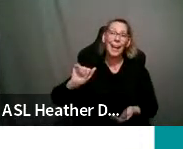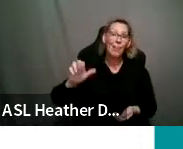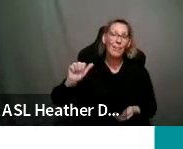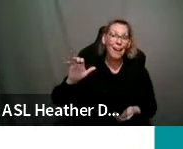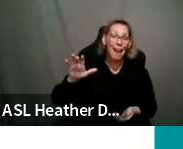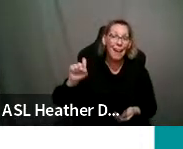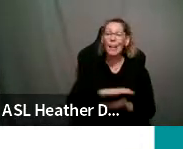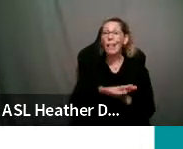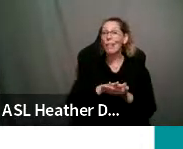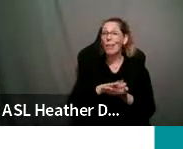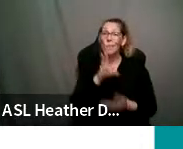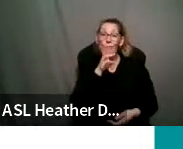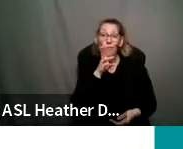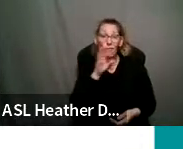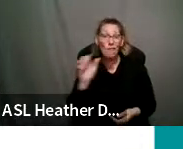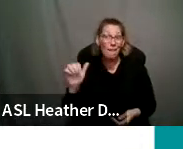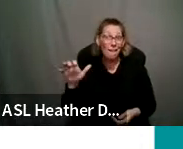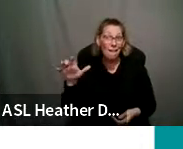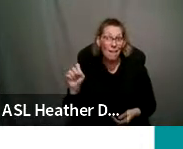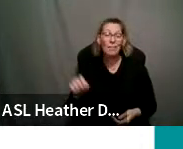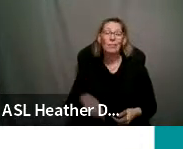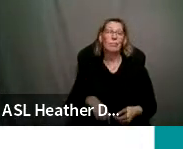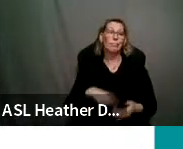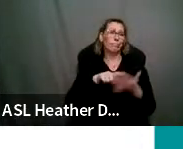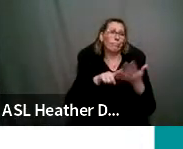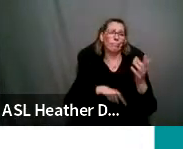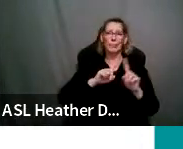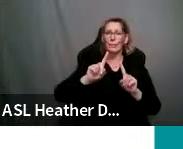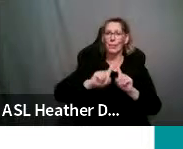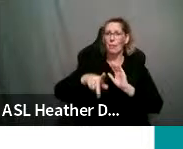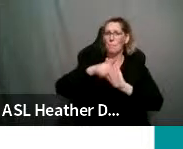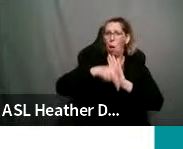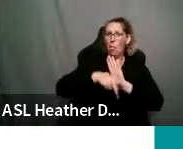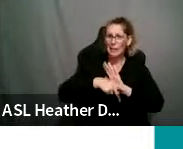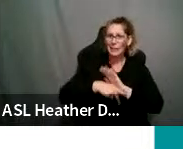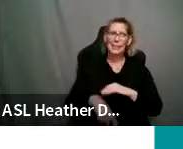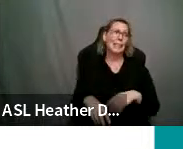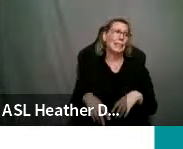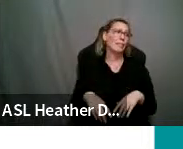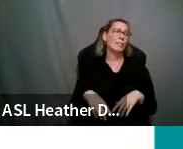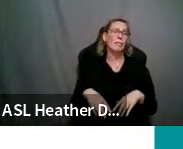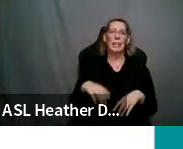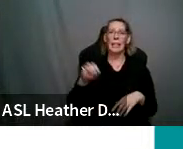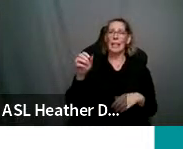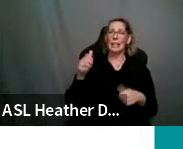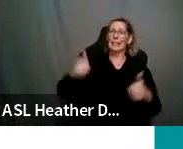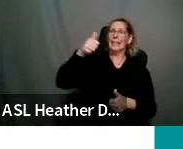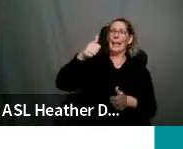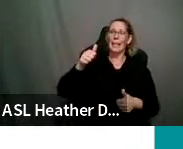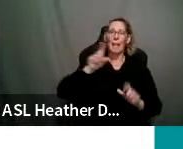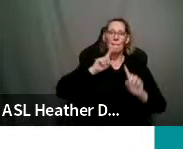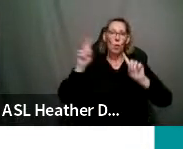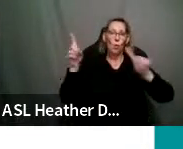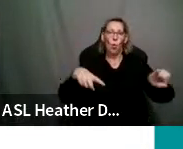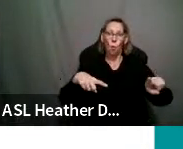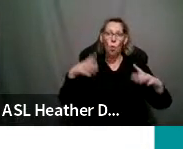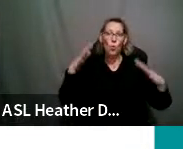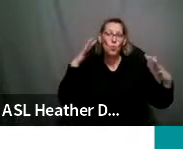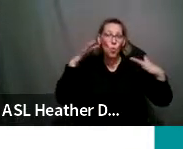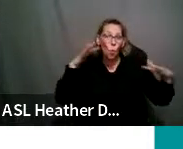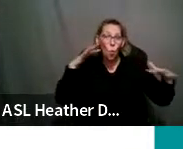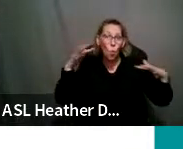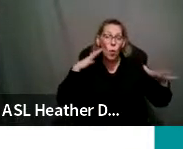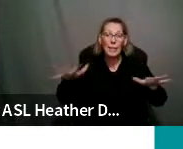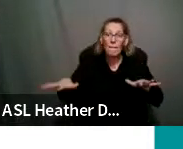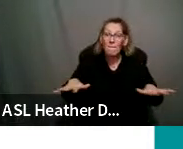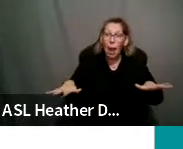Water Act, a number of policies and executive orders on noise and vibration,